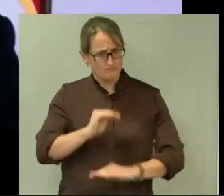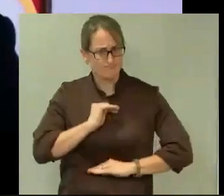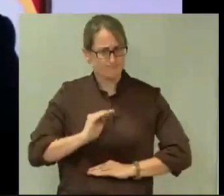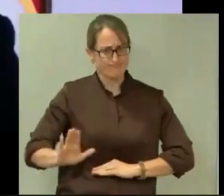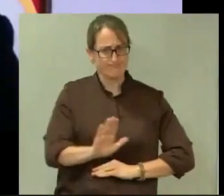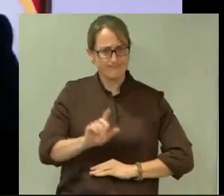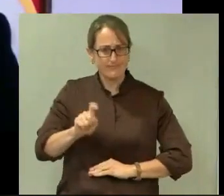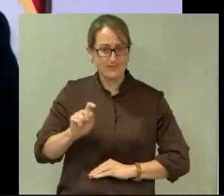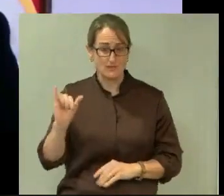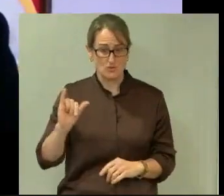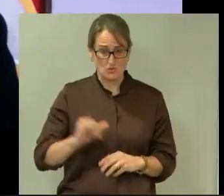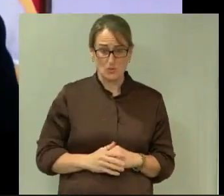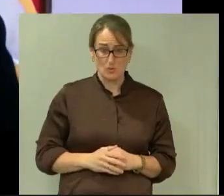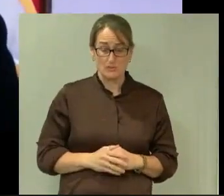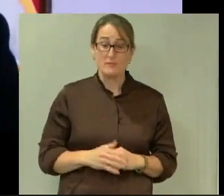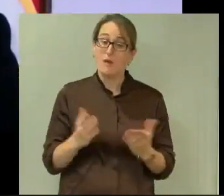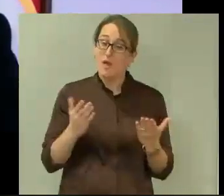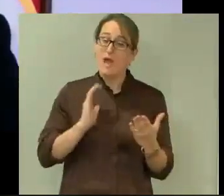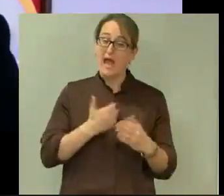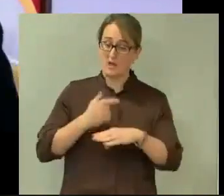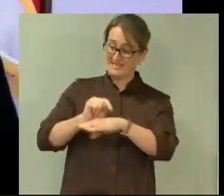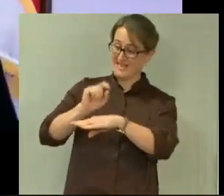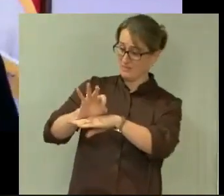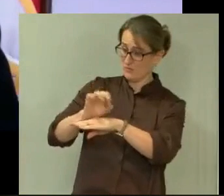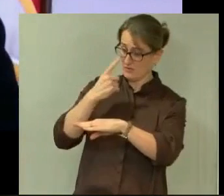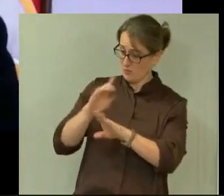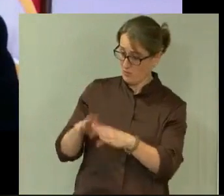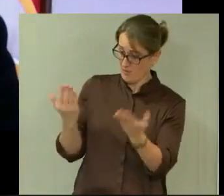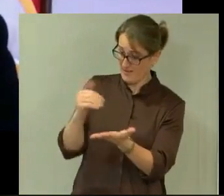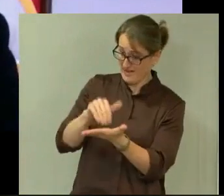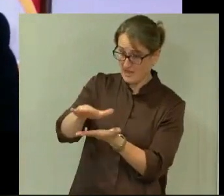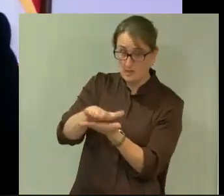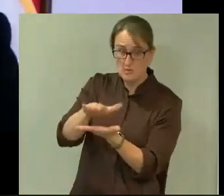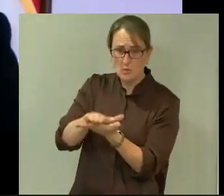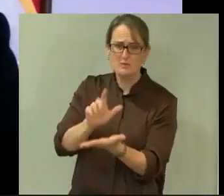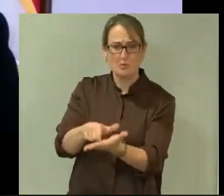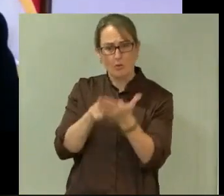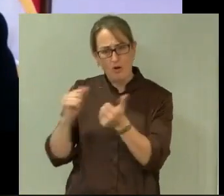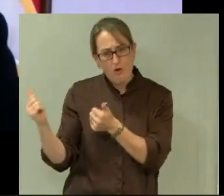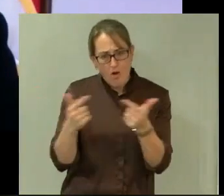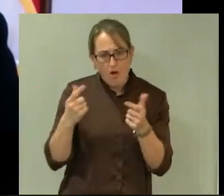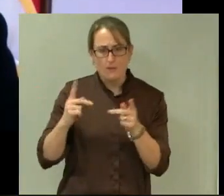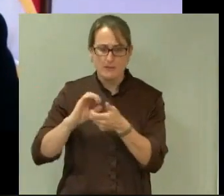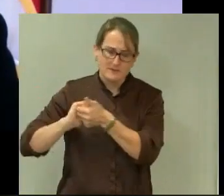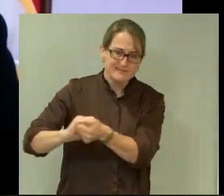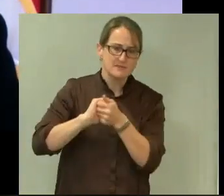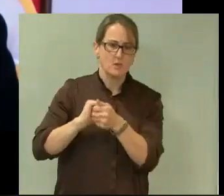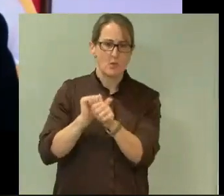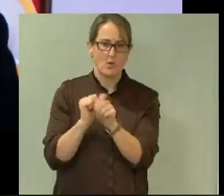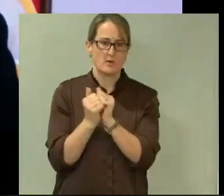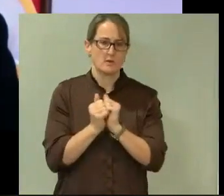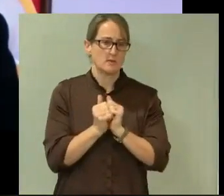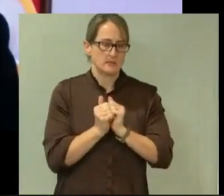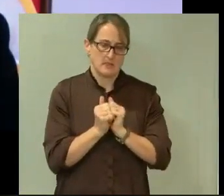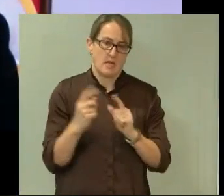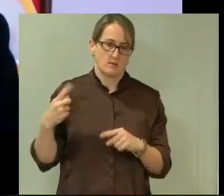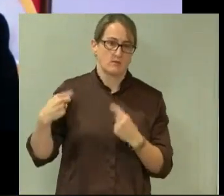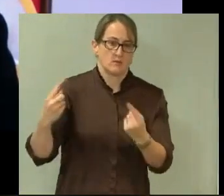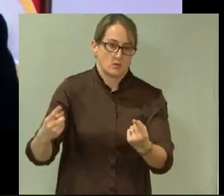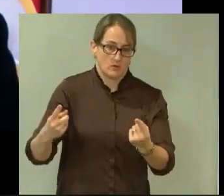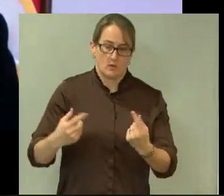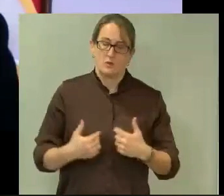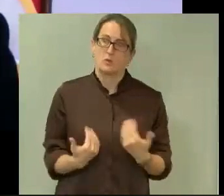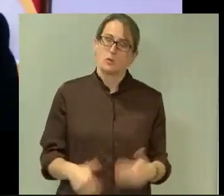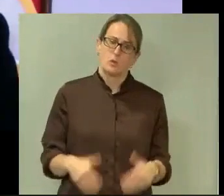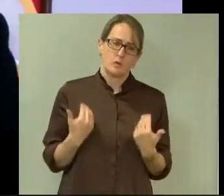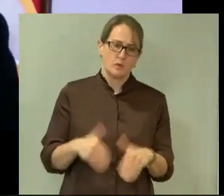taken really everyone to come together, as all of our panelists have said. And it really has been